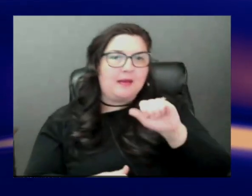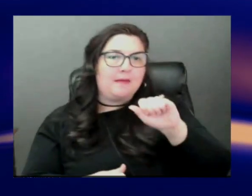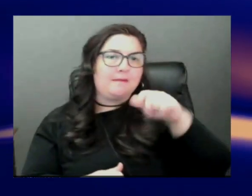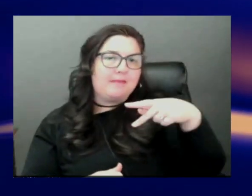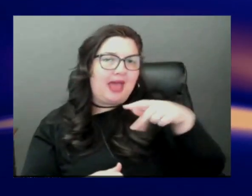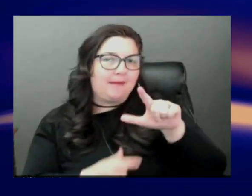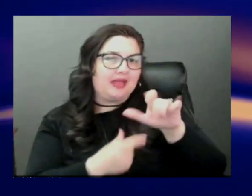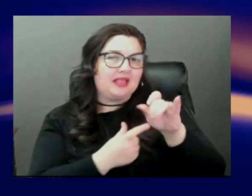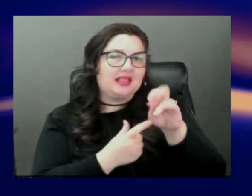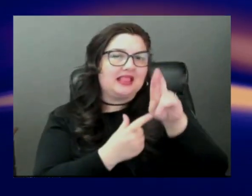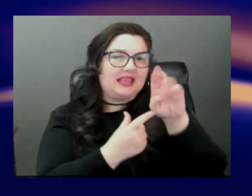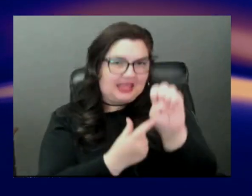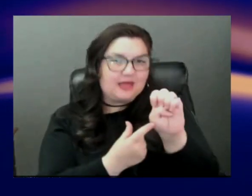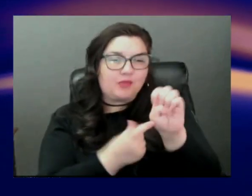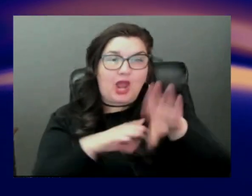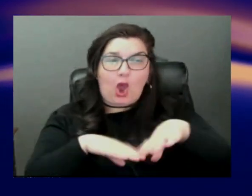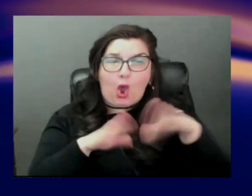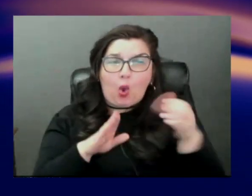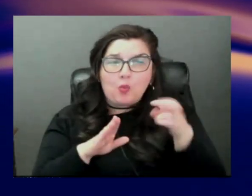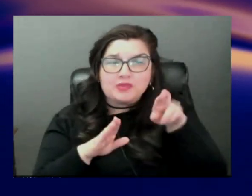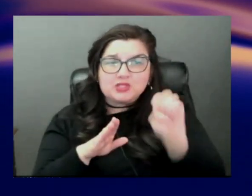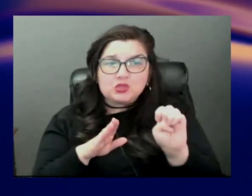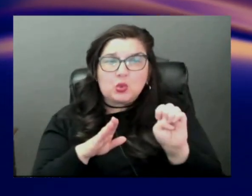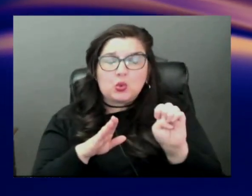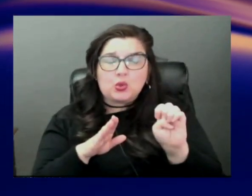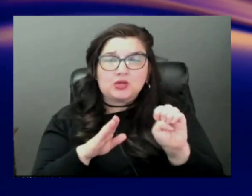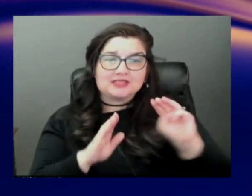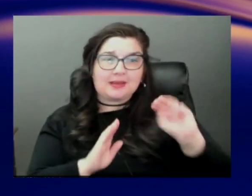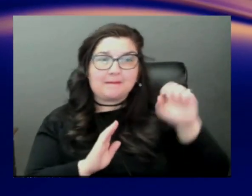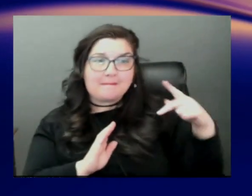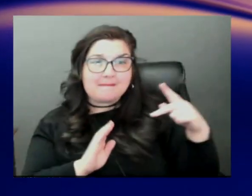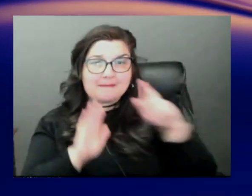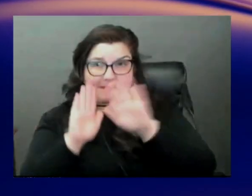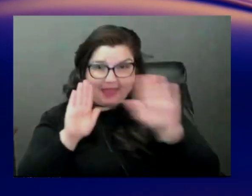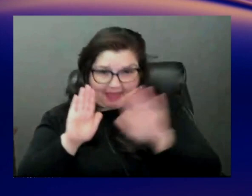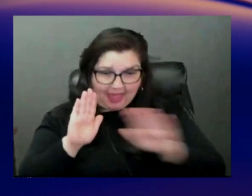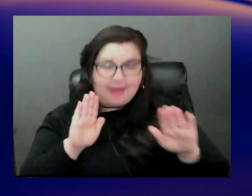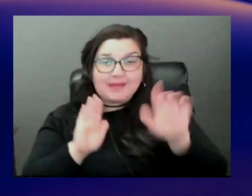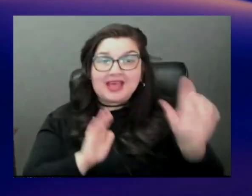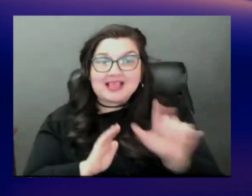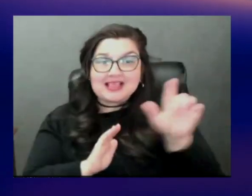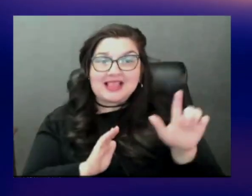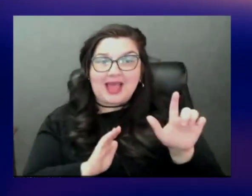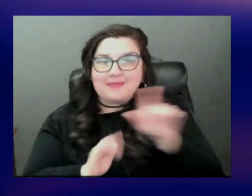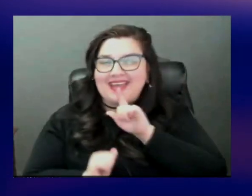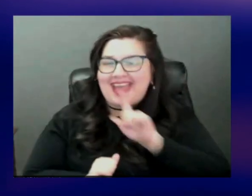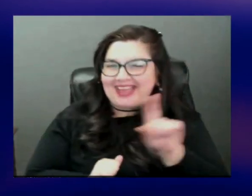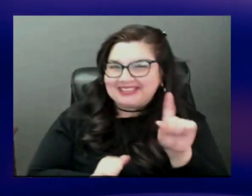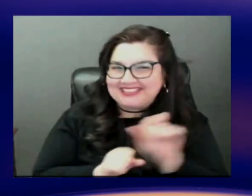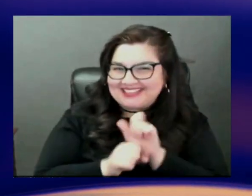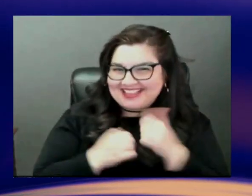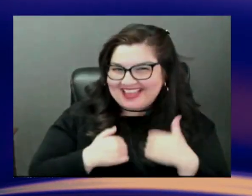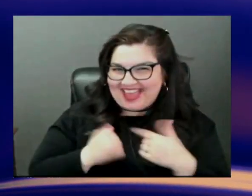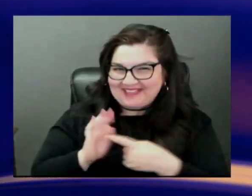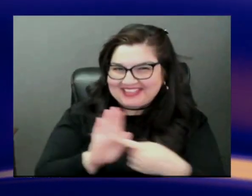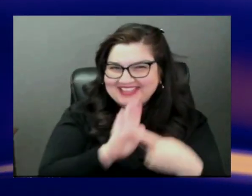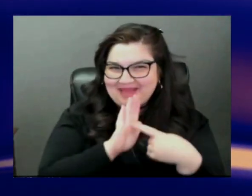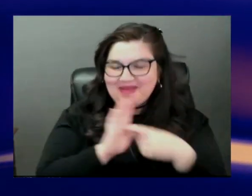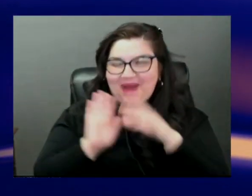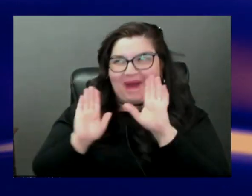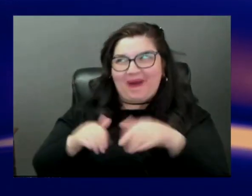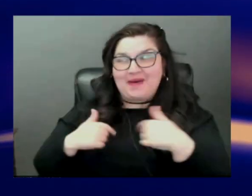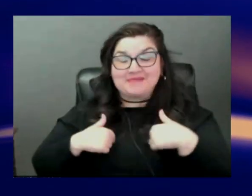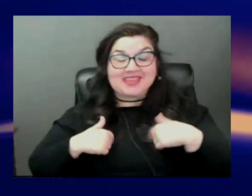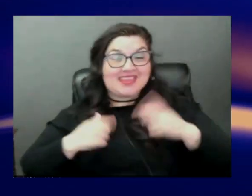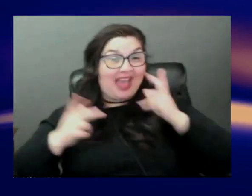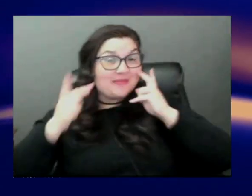source map library, and adding those into your app. And I actually have a demo for you guys if you want to check it out. awesome. Do you? Hey, I'm a visual learner.